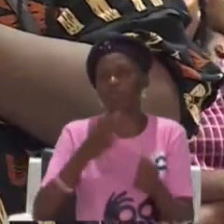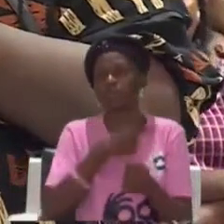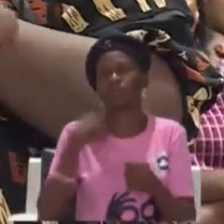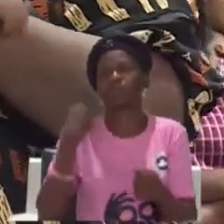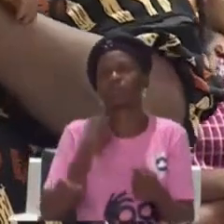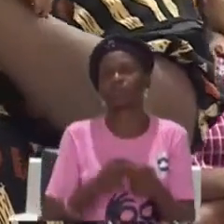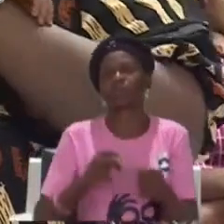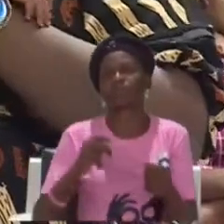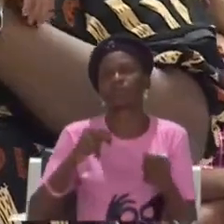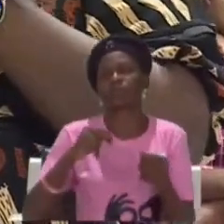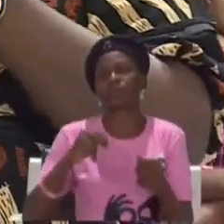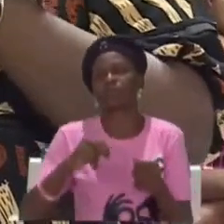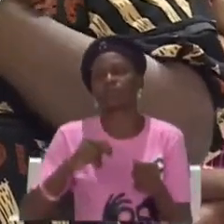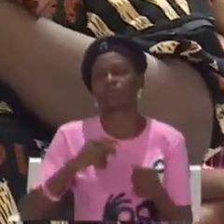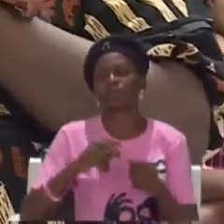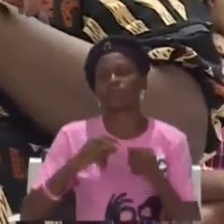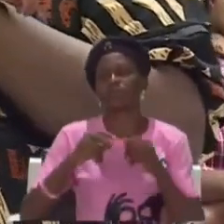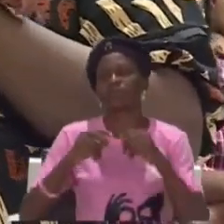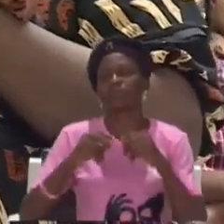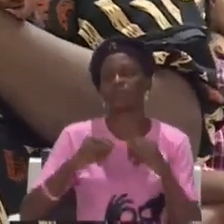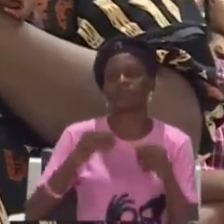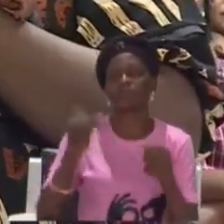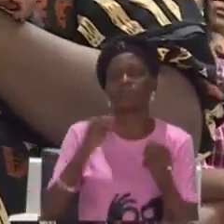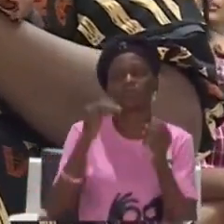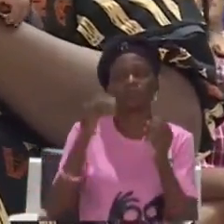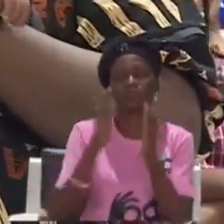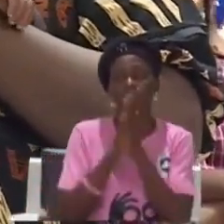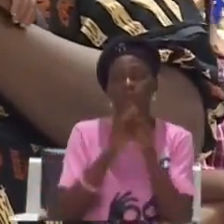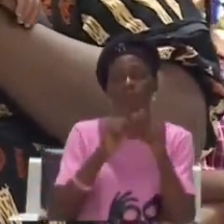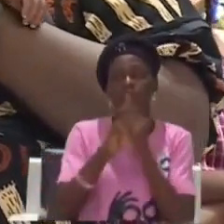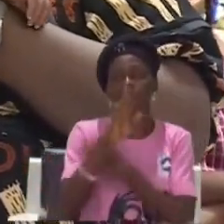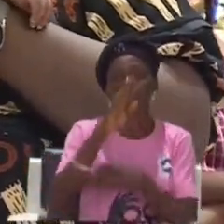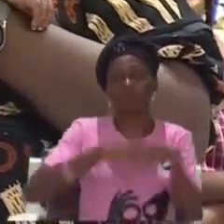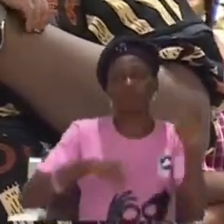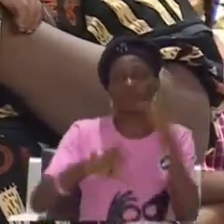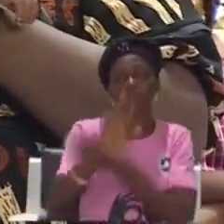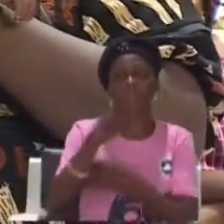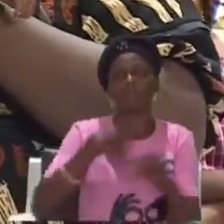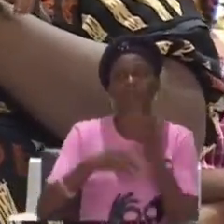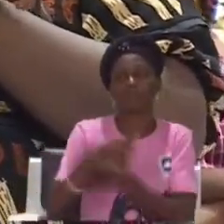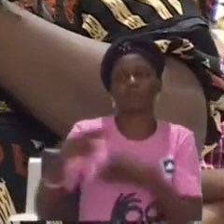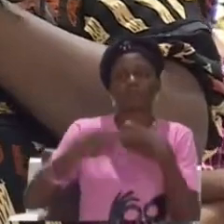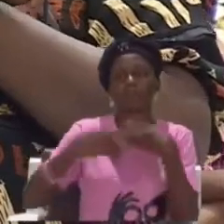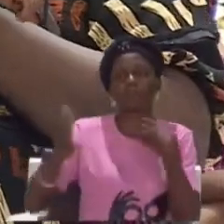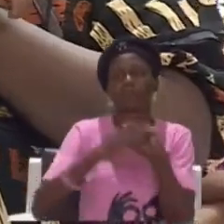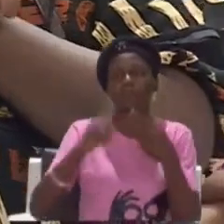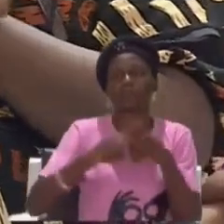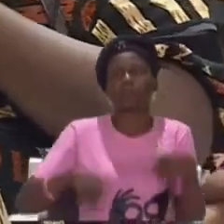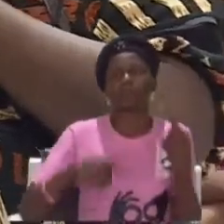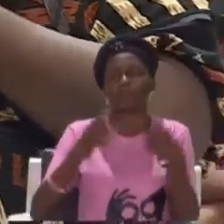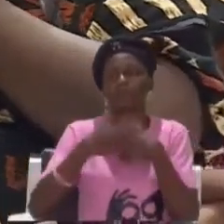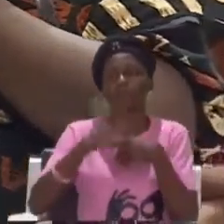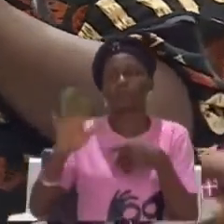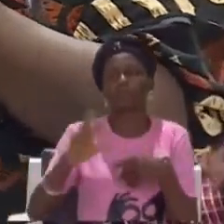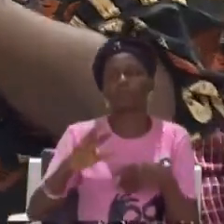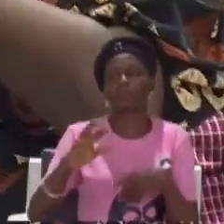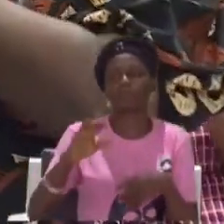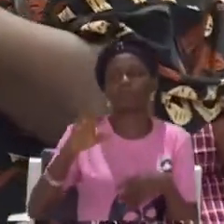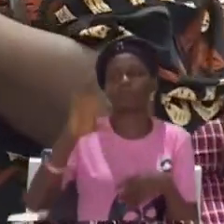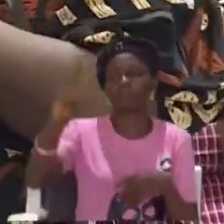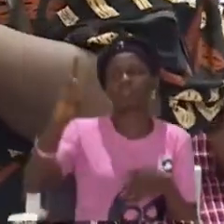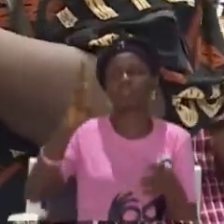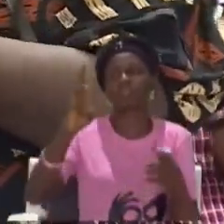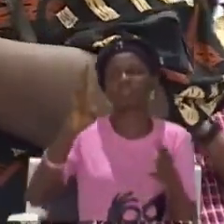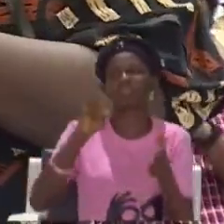ministers, our pastors, called upon the name of the Lord, and God restored me back to life after about 5-6 hours